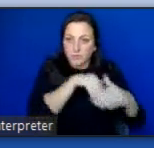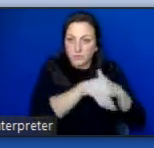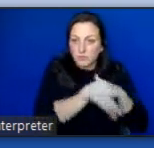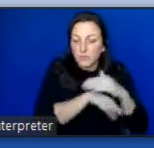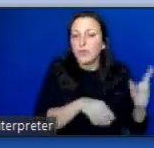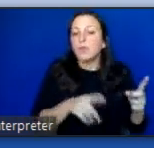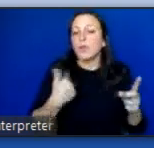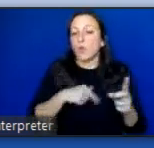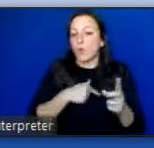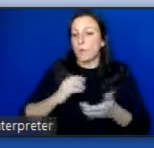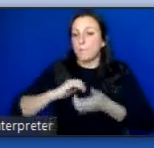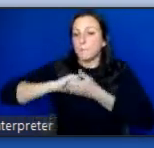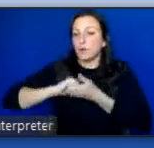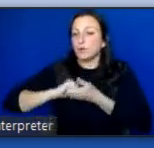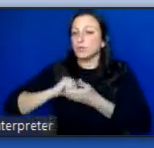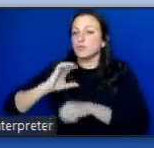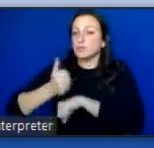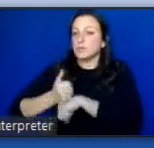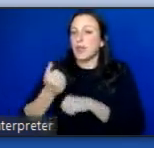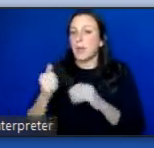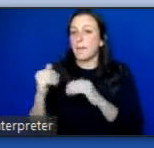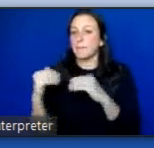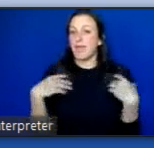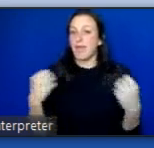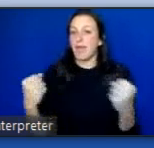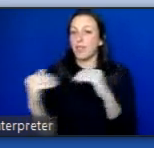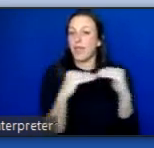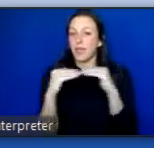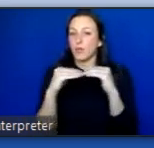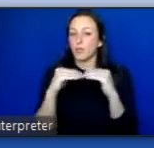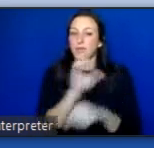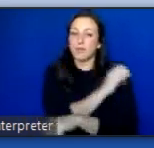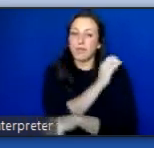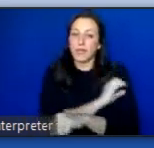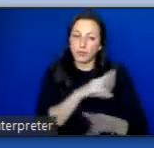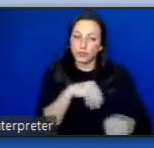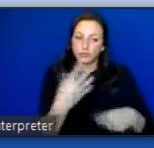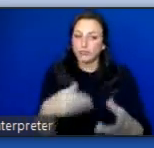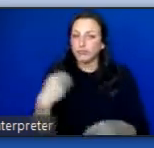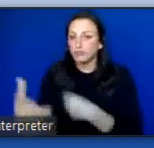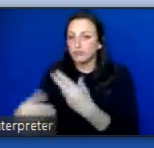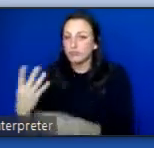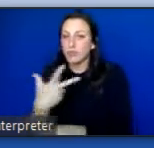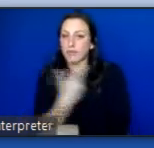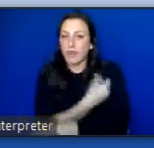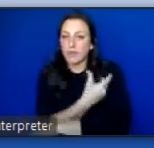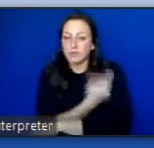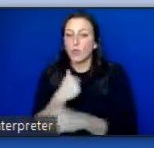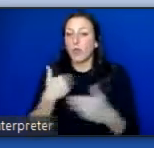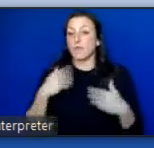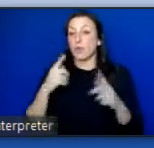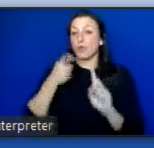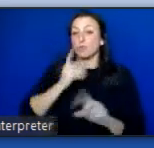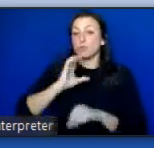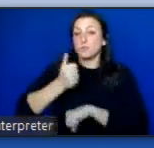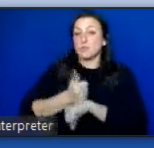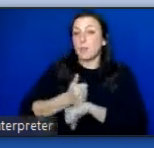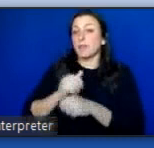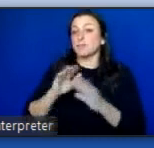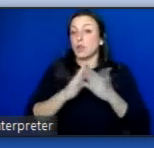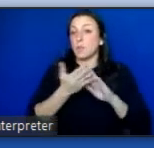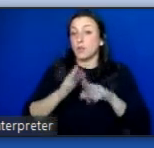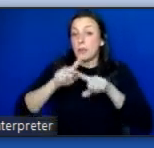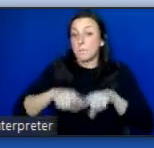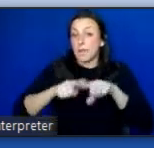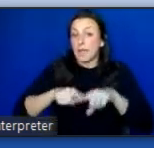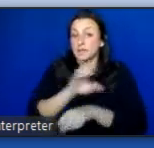host health equity clinics to administer the vaccine. We have a goal of ensuring there's a community-based clinic providing